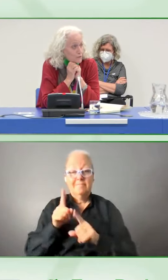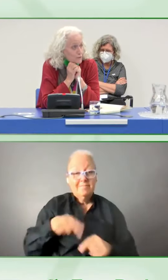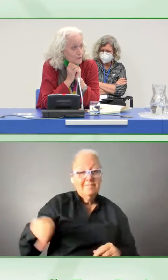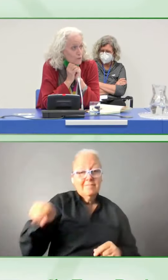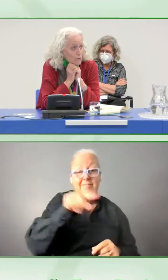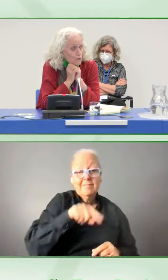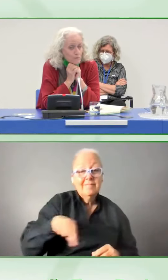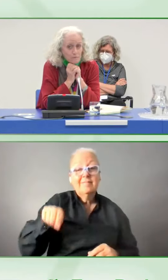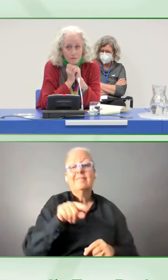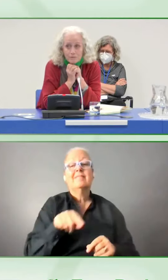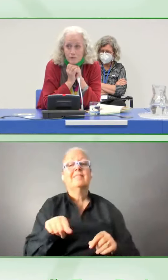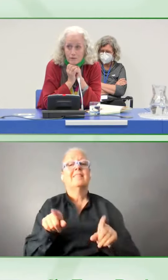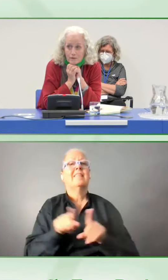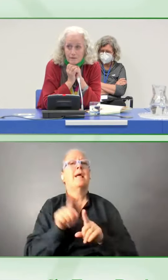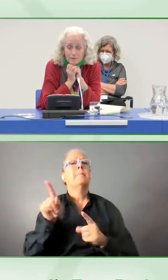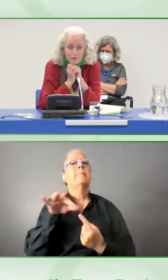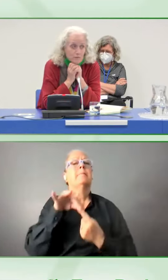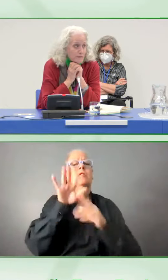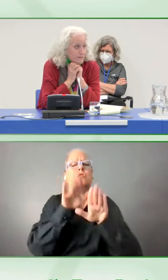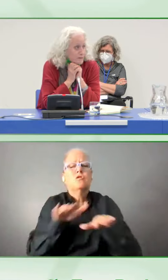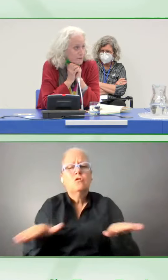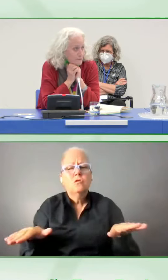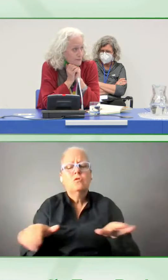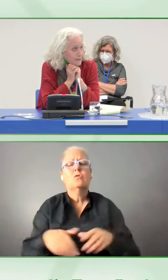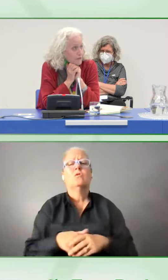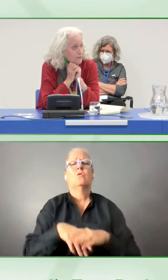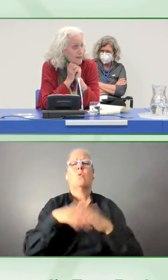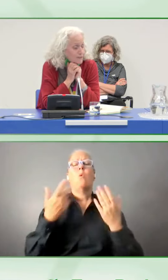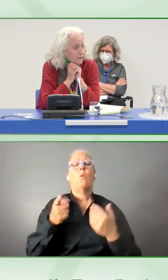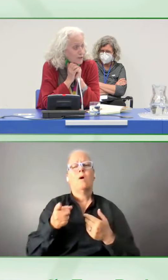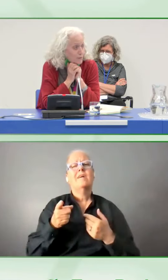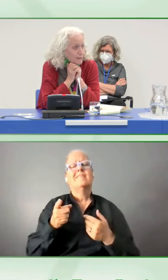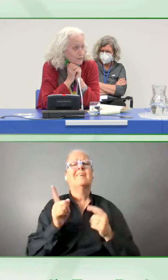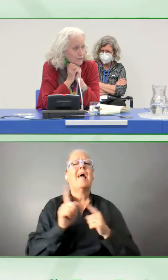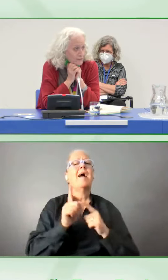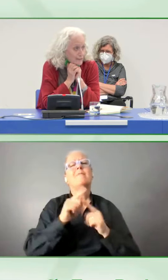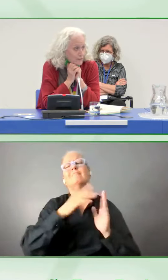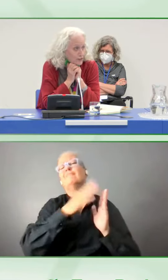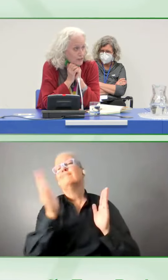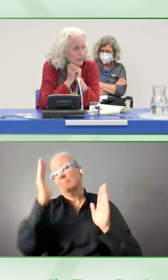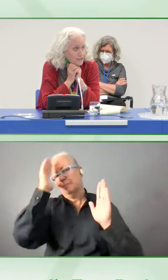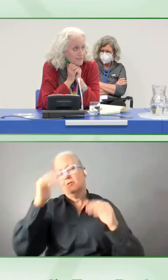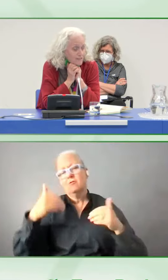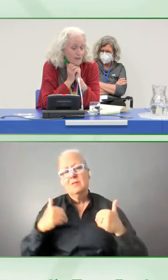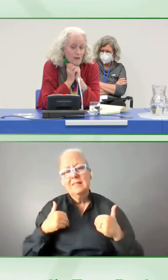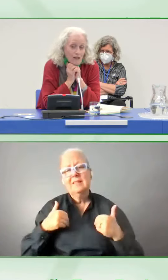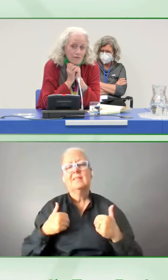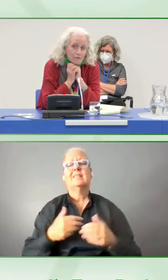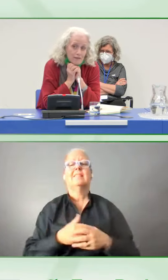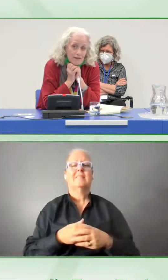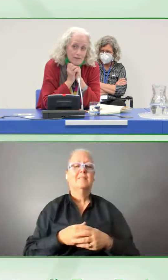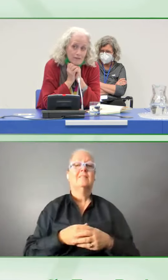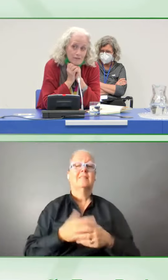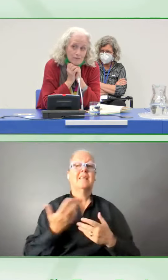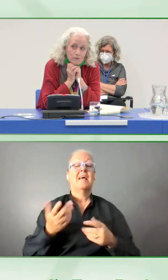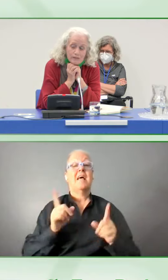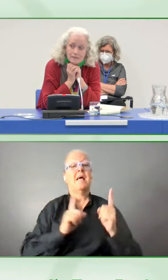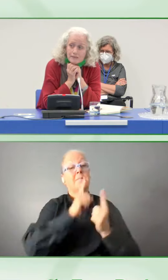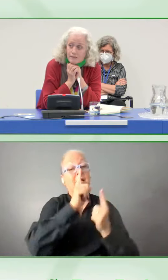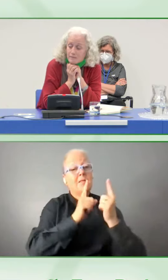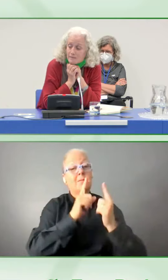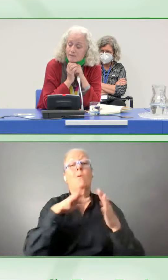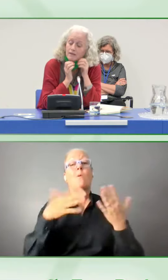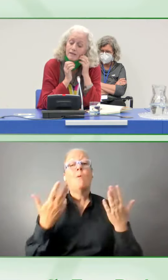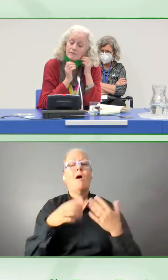special children or people on the spectrum themselves, as are our mentors and our judges. After the hackathon, the